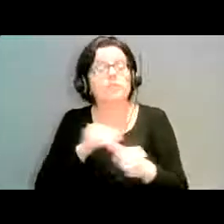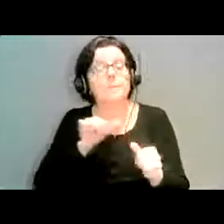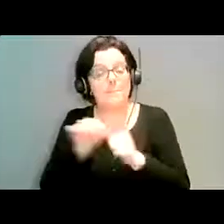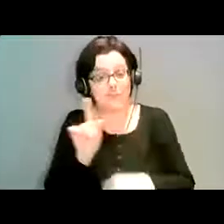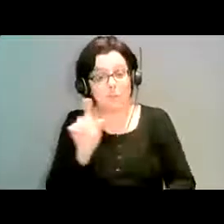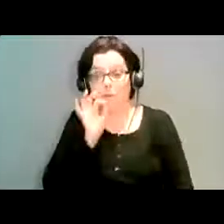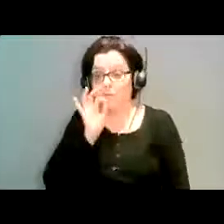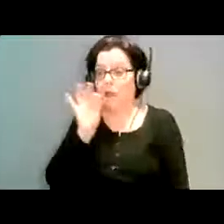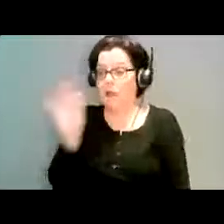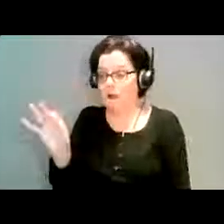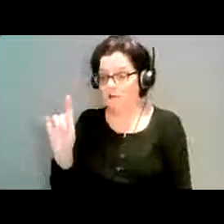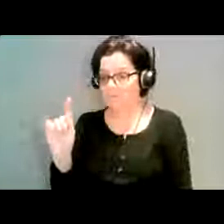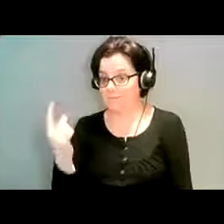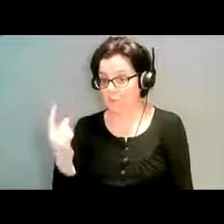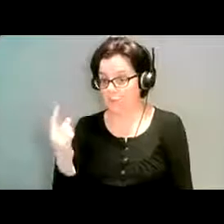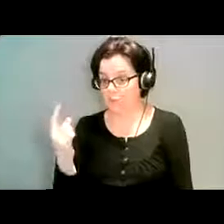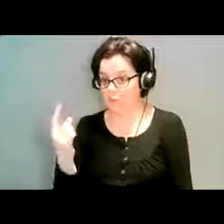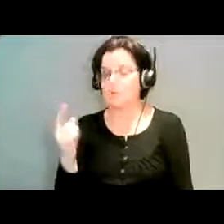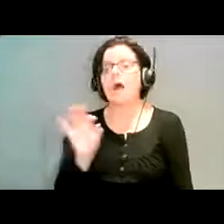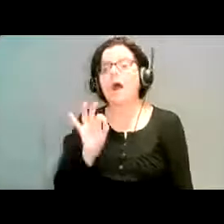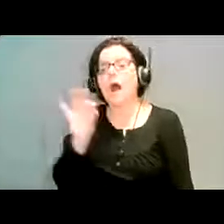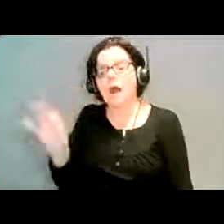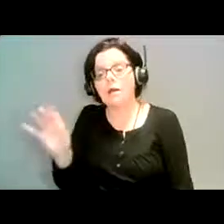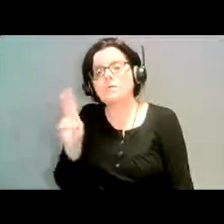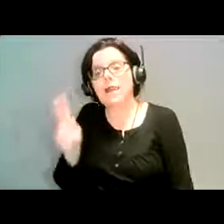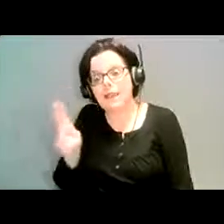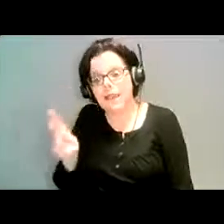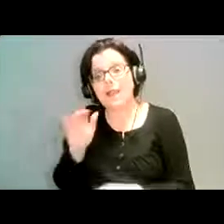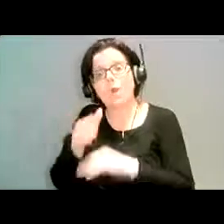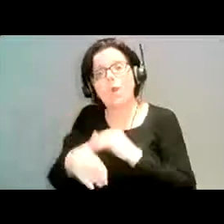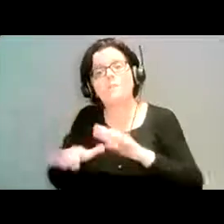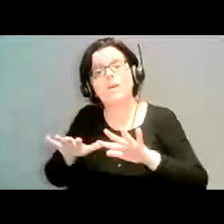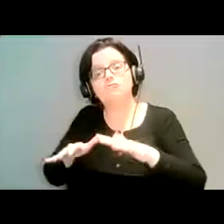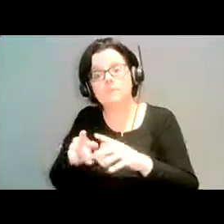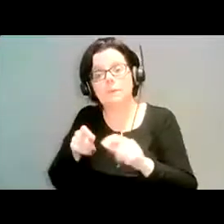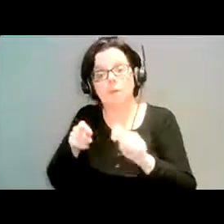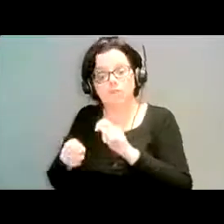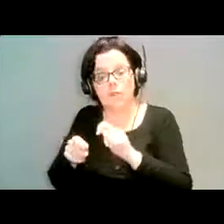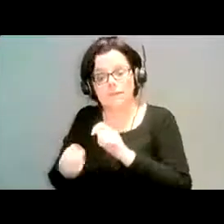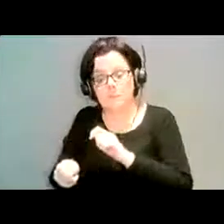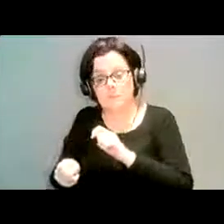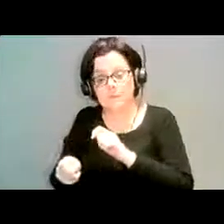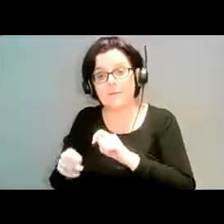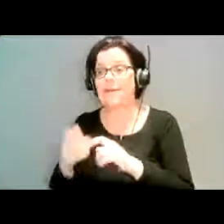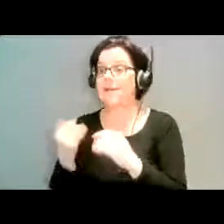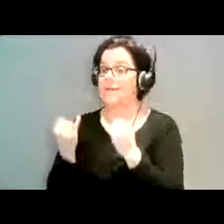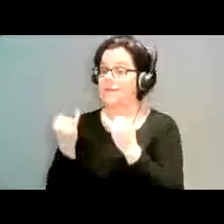ask first, ask to do it as reasonable adjustment, and if everything fails, then